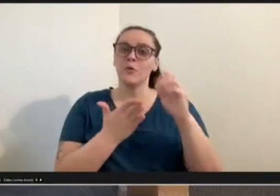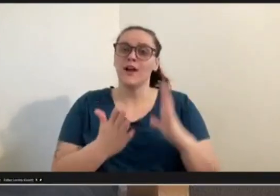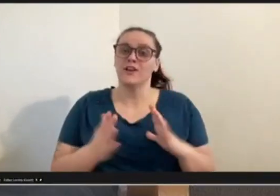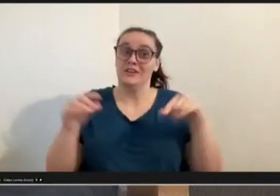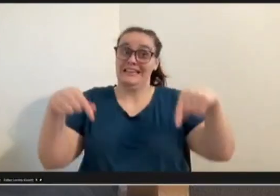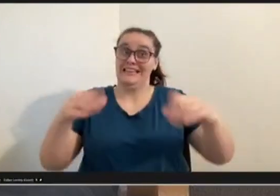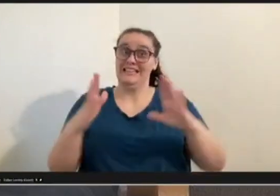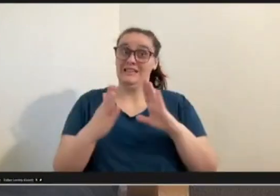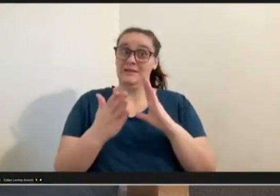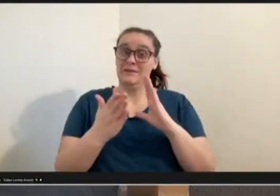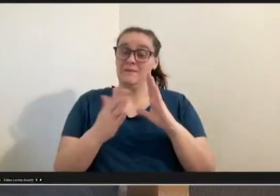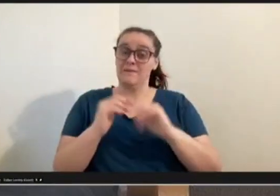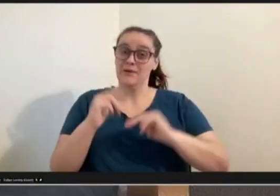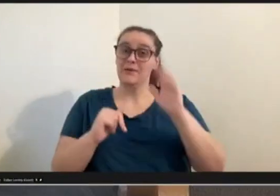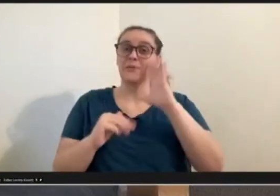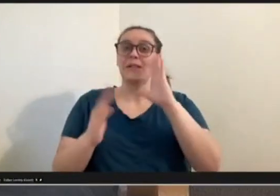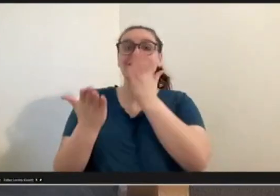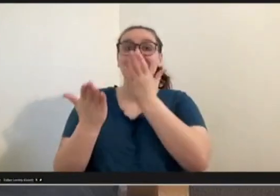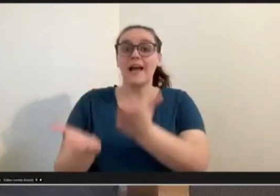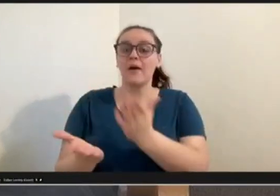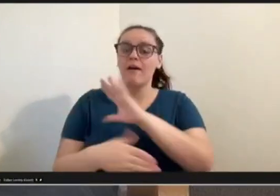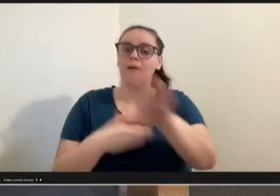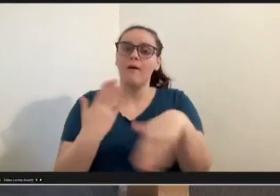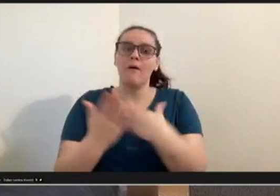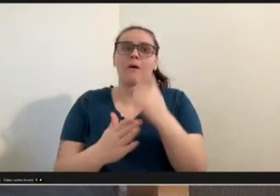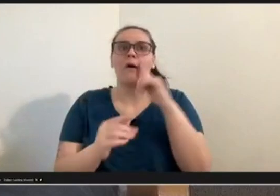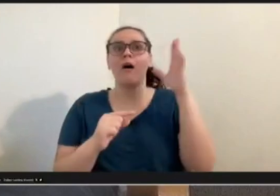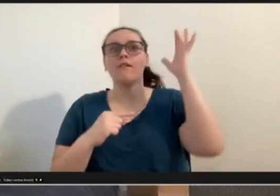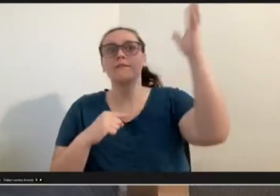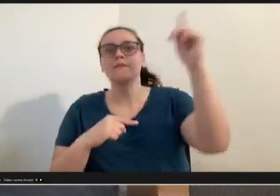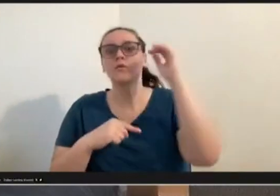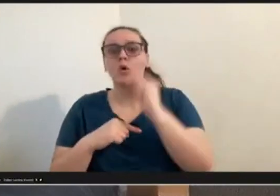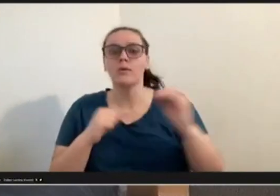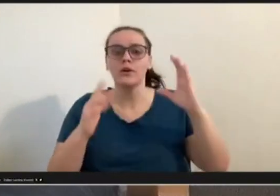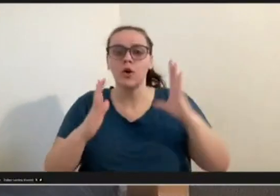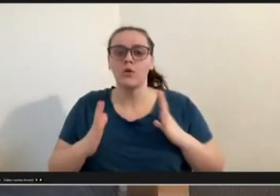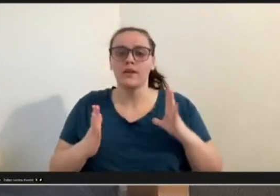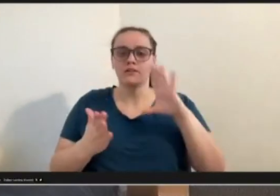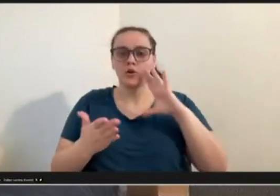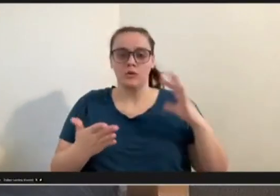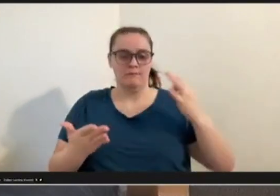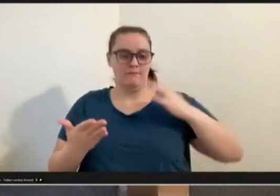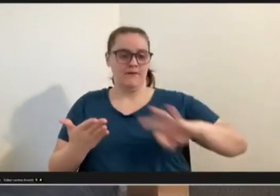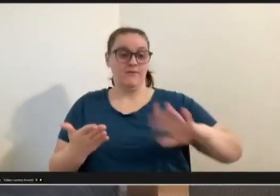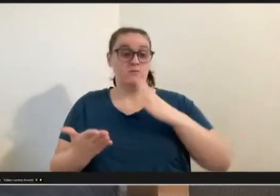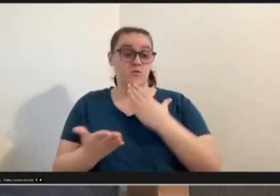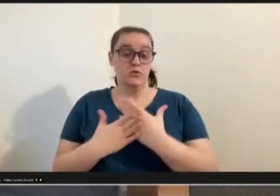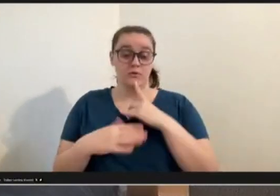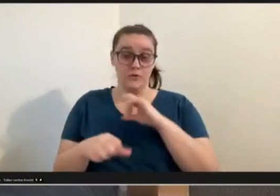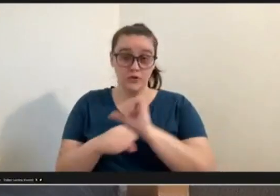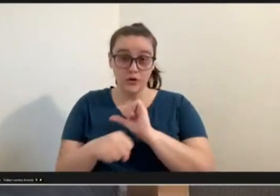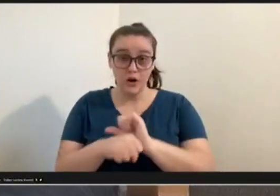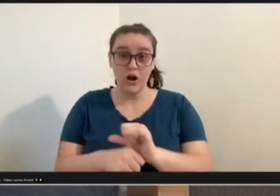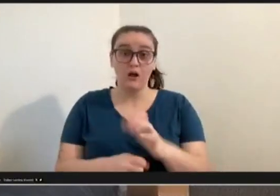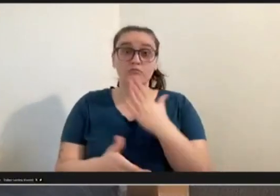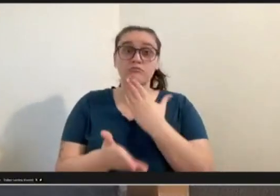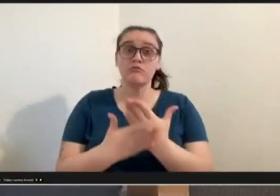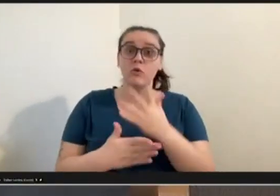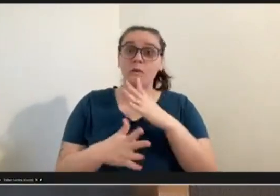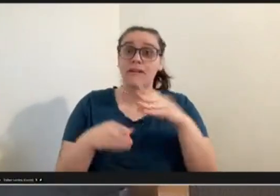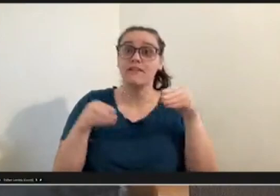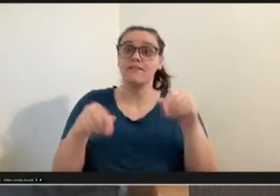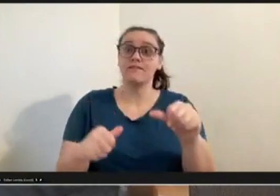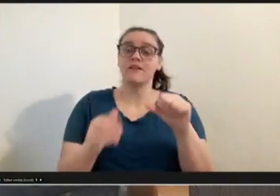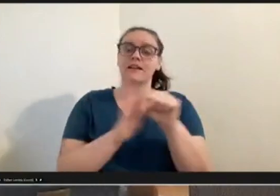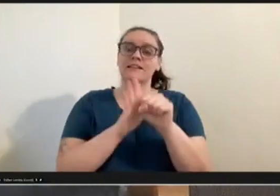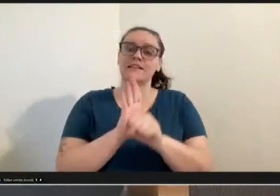all of the future Oregonians who will benefit from the opportunity, the good-paying jobs, and well-funded state services. So